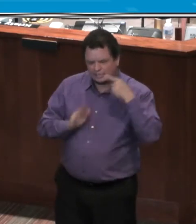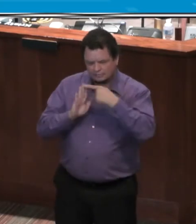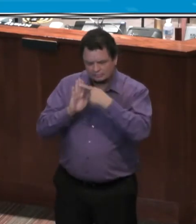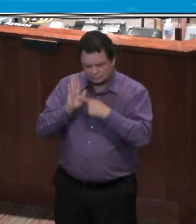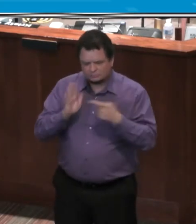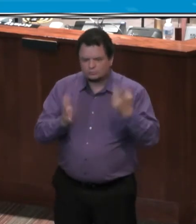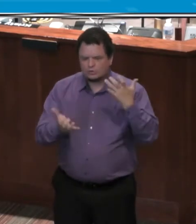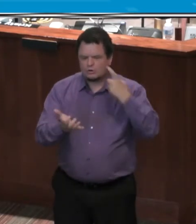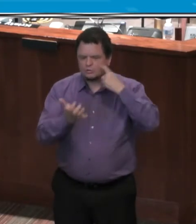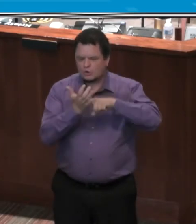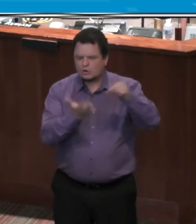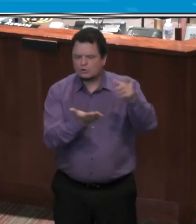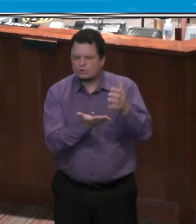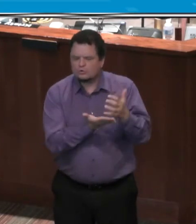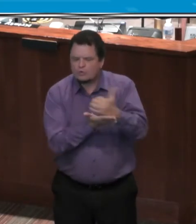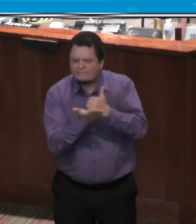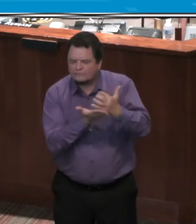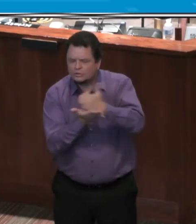of